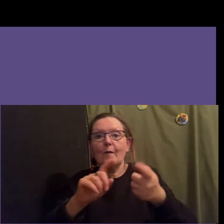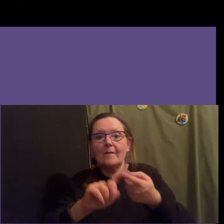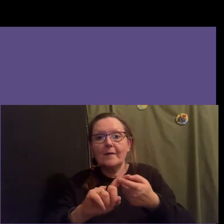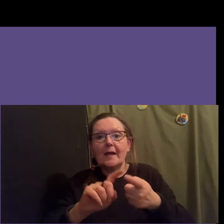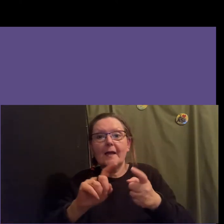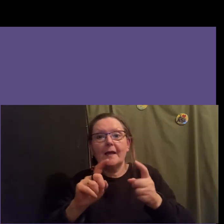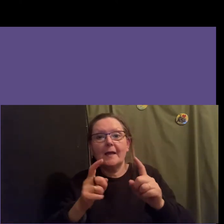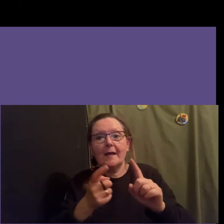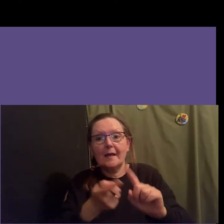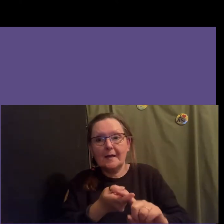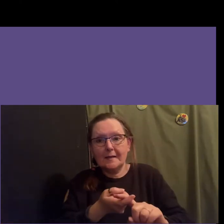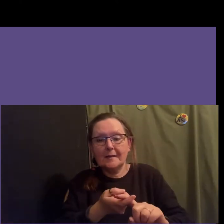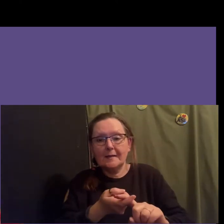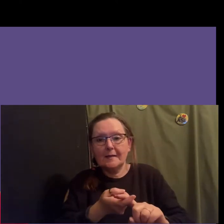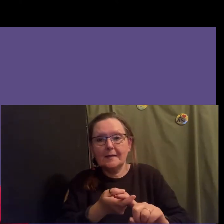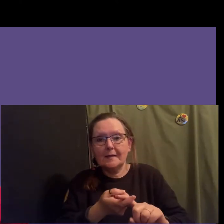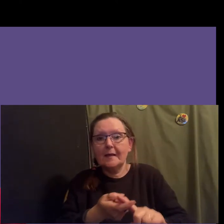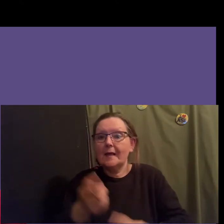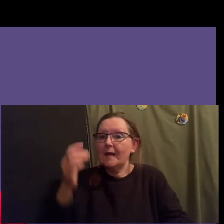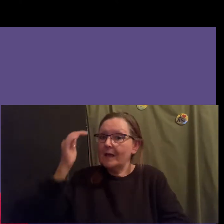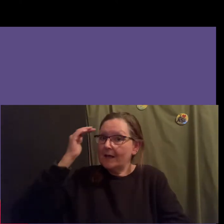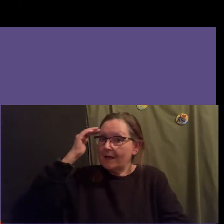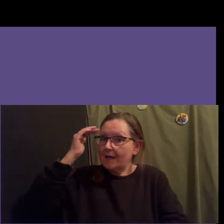friends, hello,